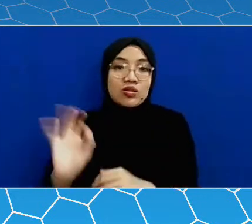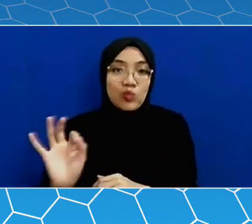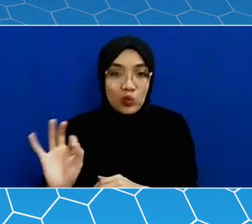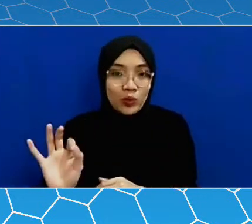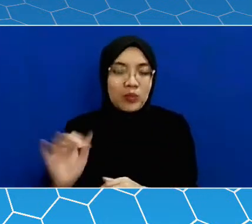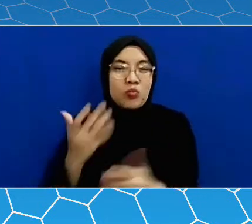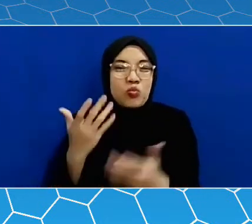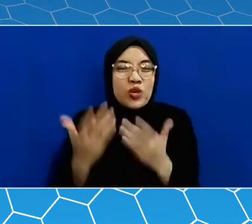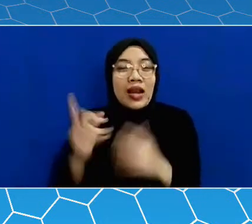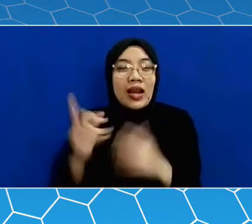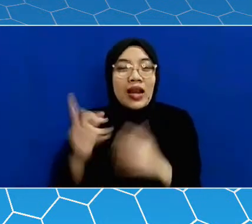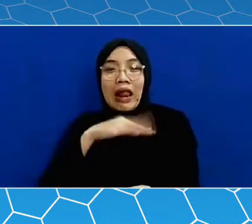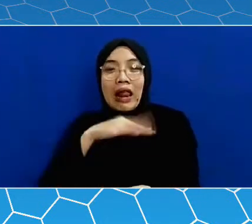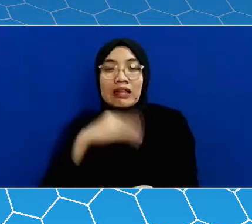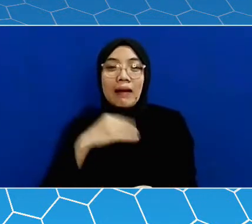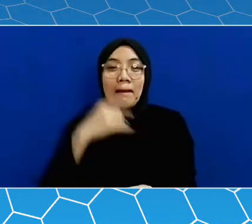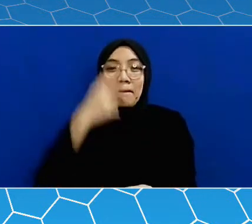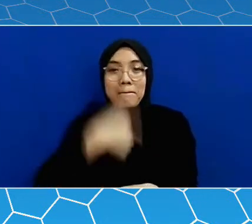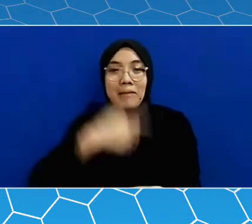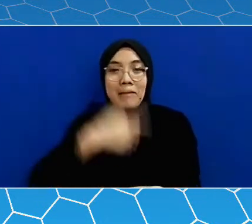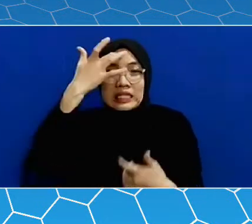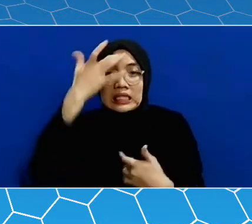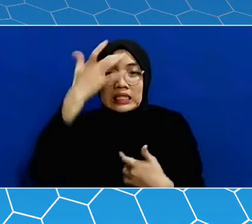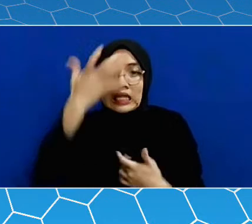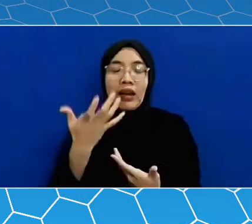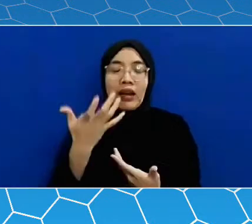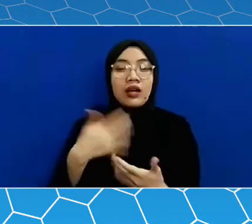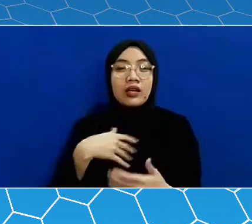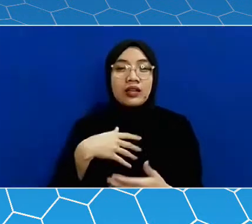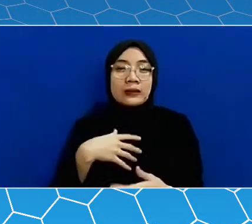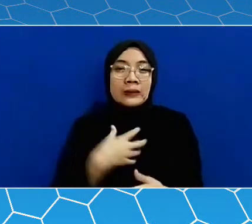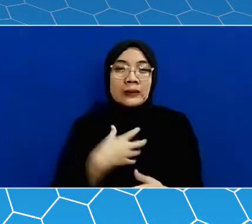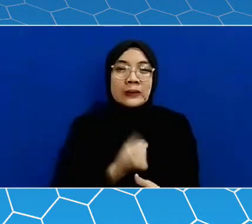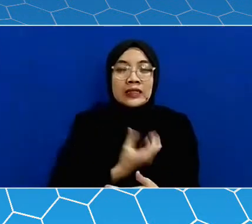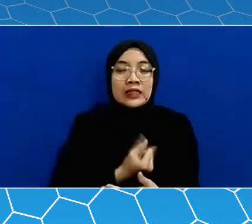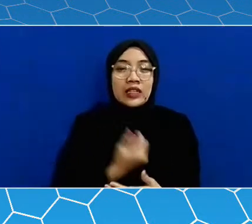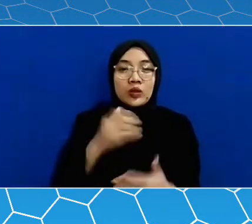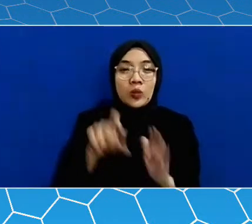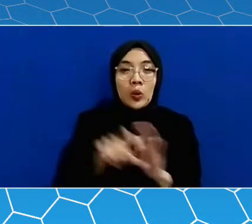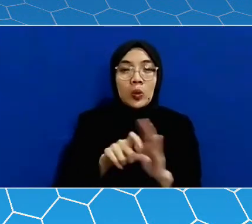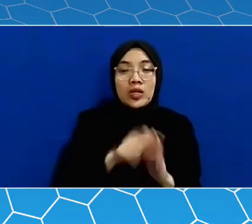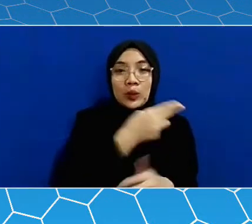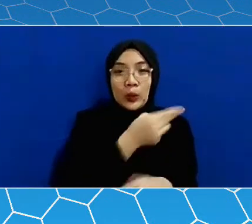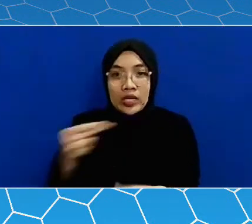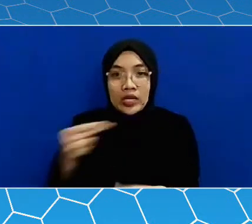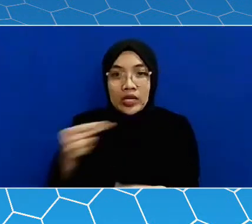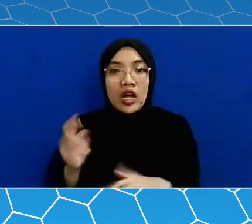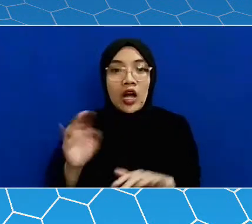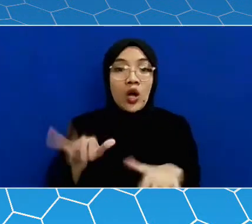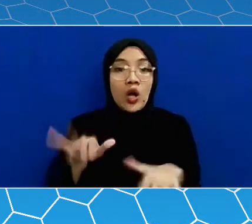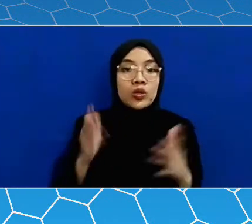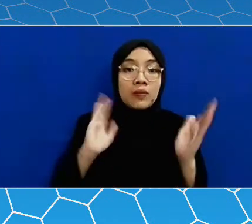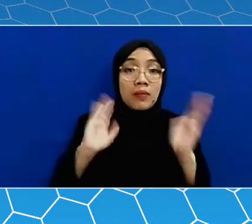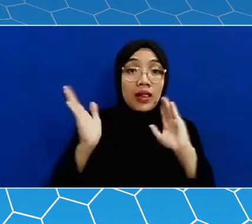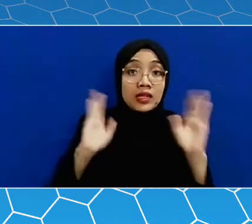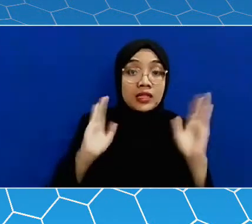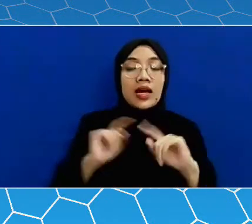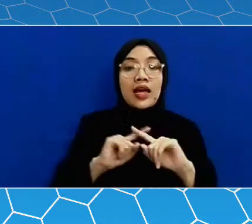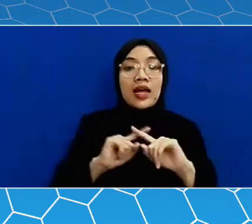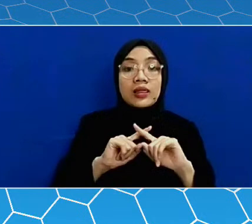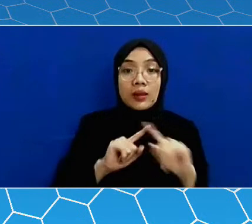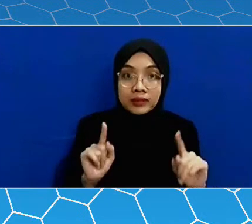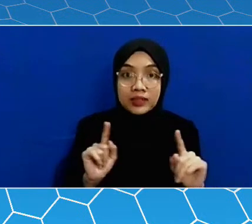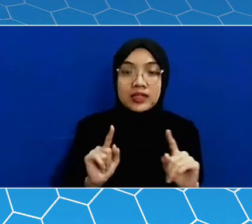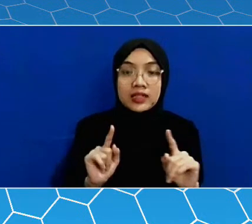Indonesia and Malaysia, but the last presentation did show that cardiovascular disease is quite important in Kuala Lumpur as well. Next